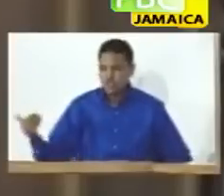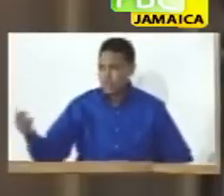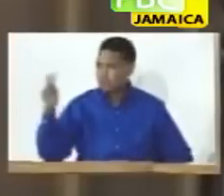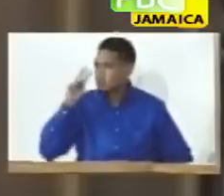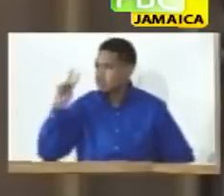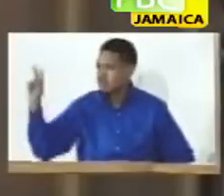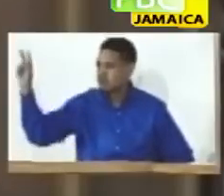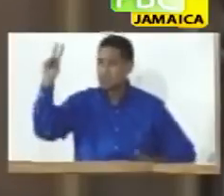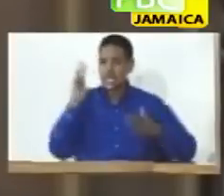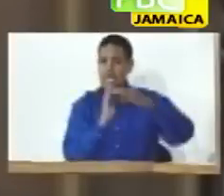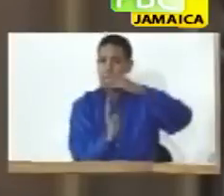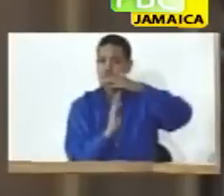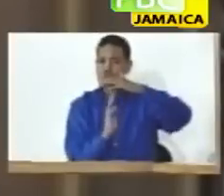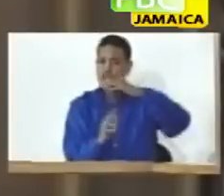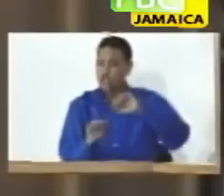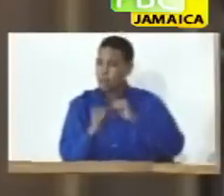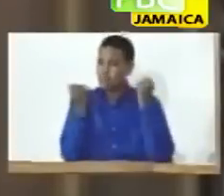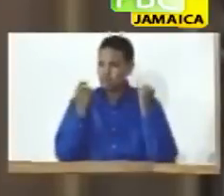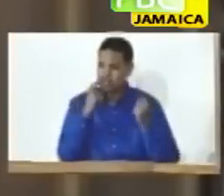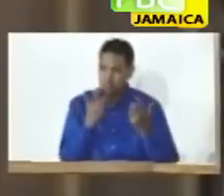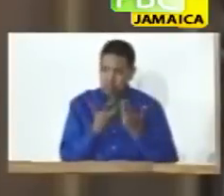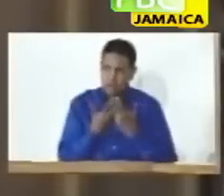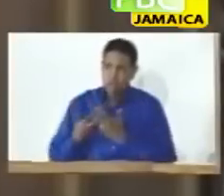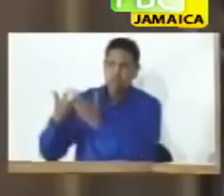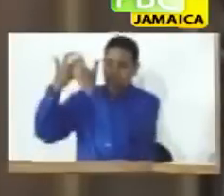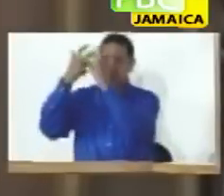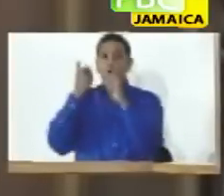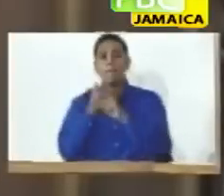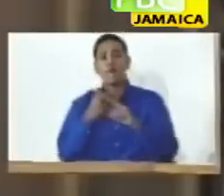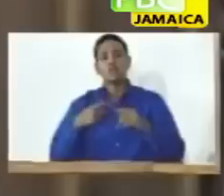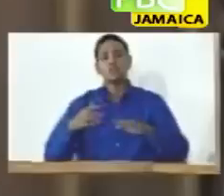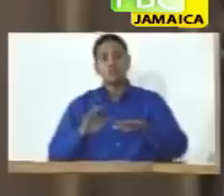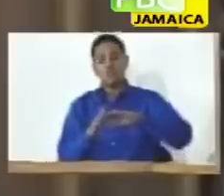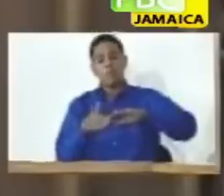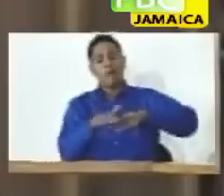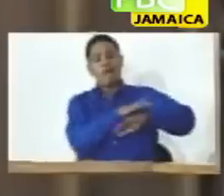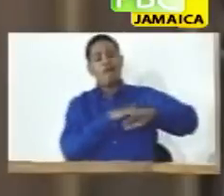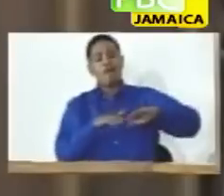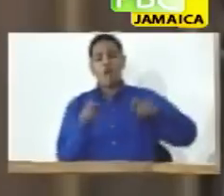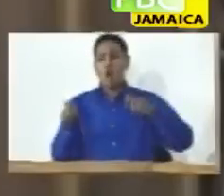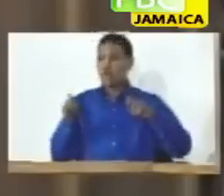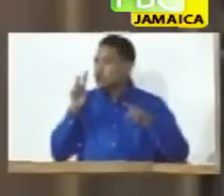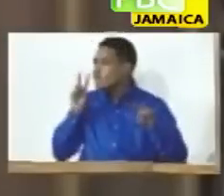in immigration breaches and border security control mechanism.